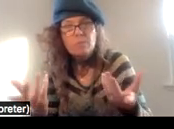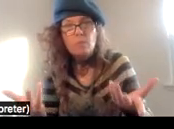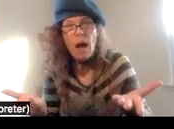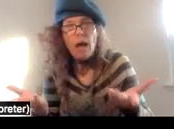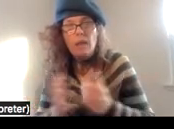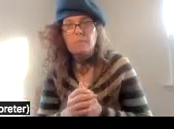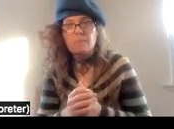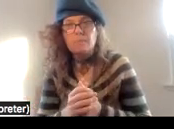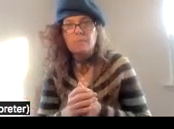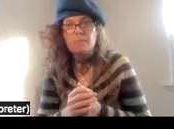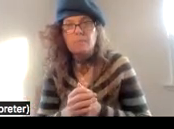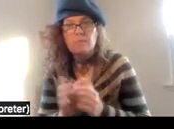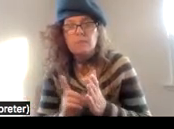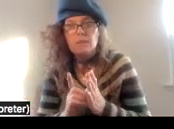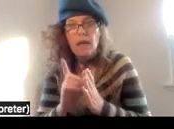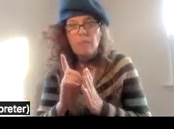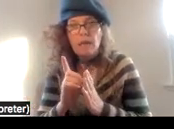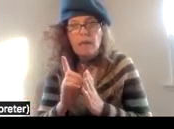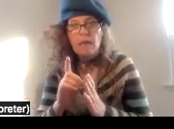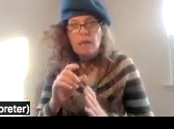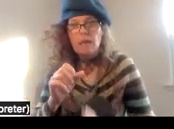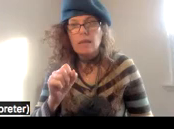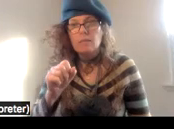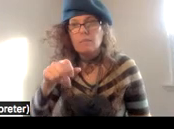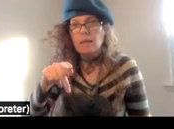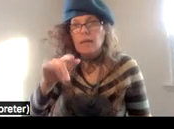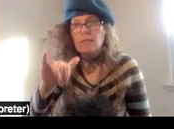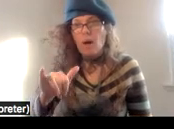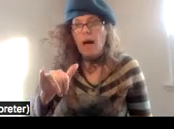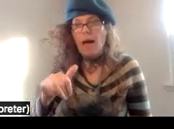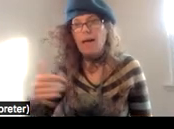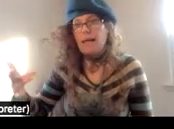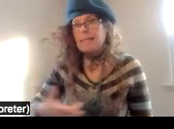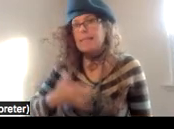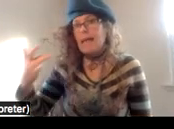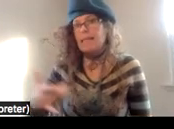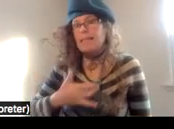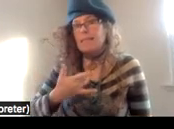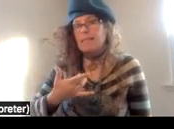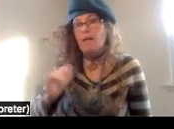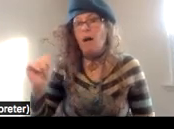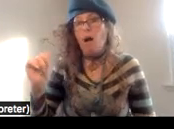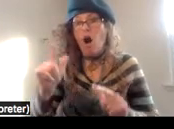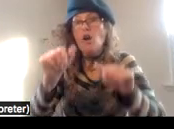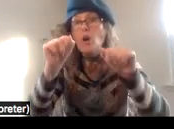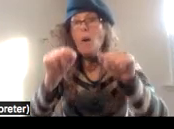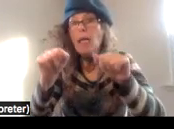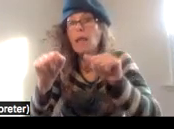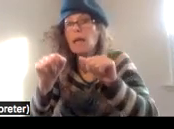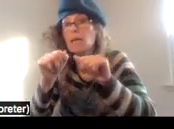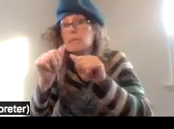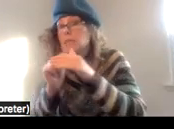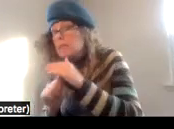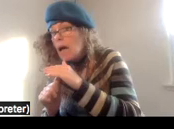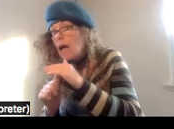um your size and what are called size senses okay all your abilities that you don't use right now or that people have